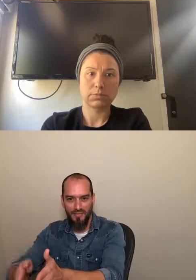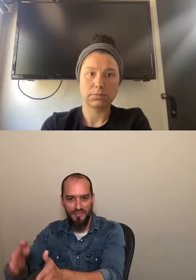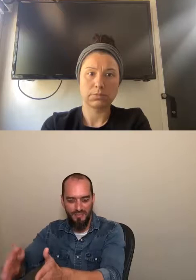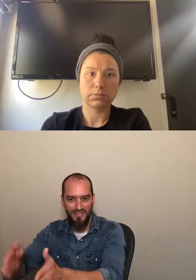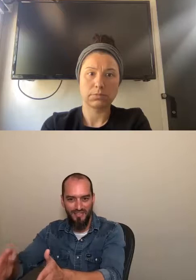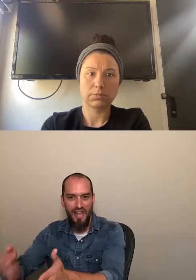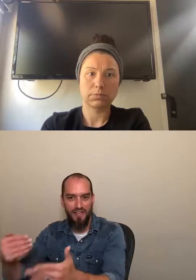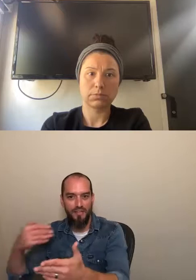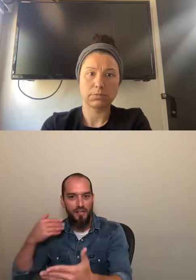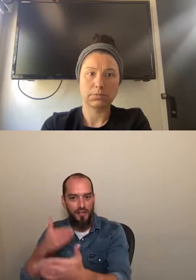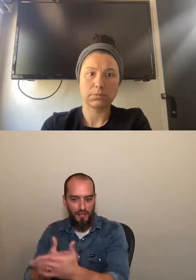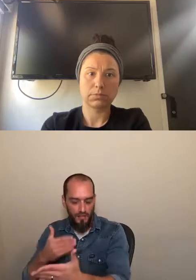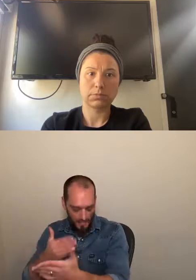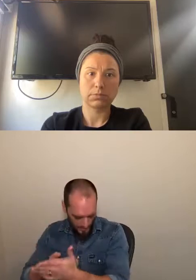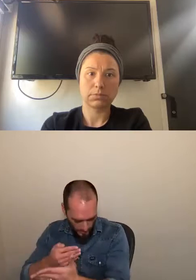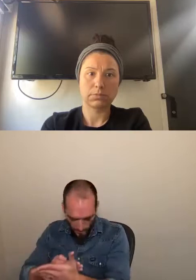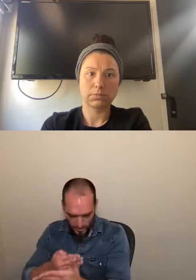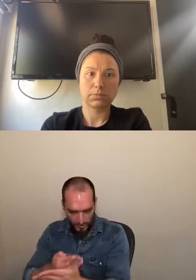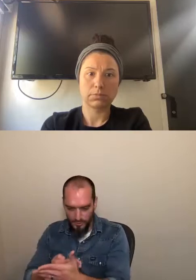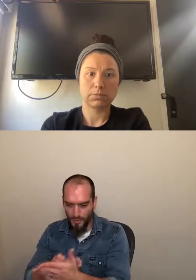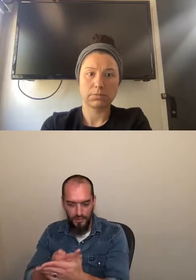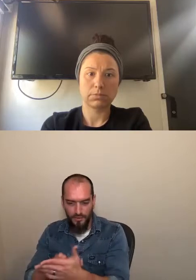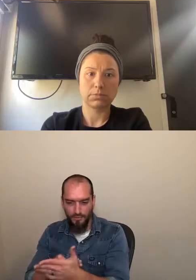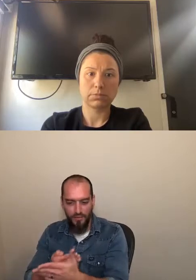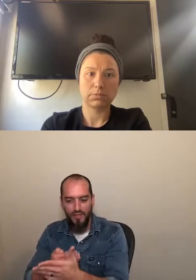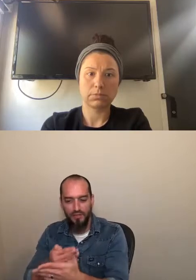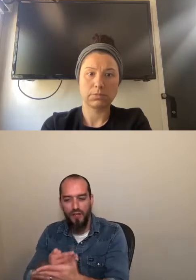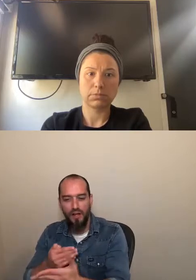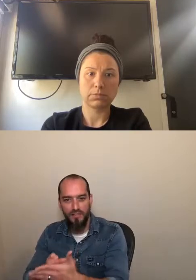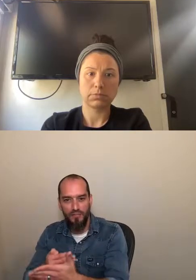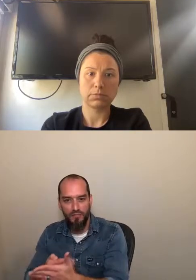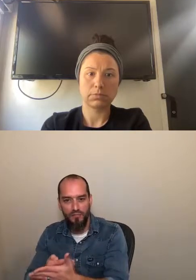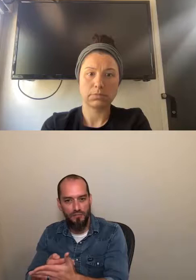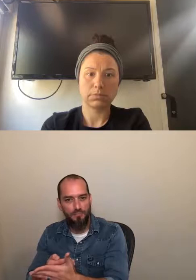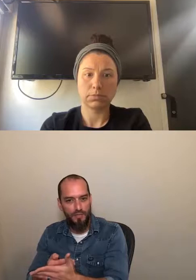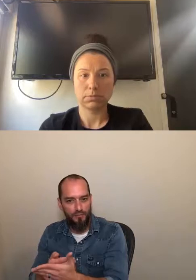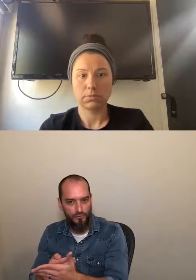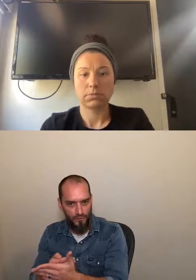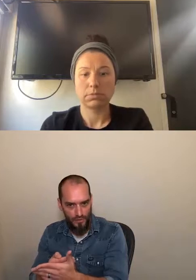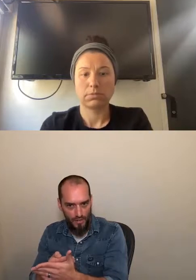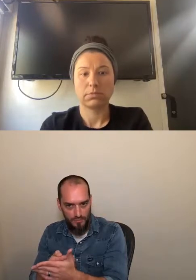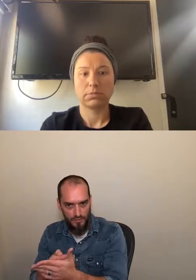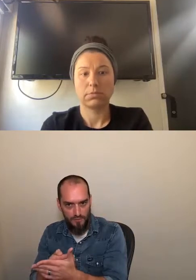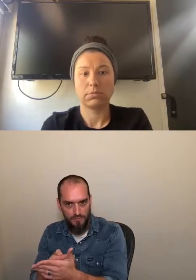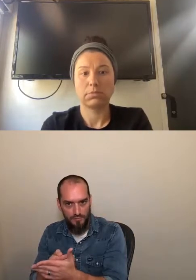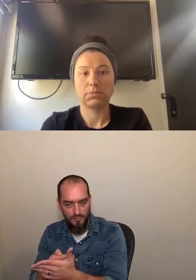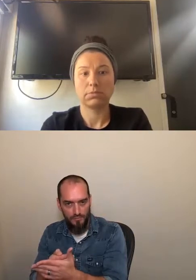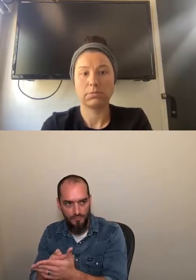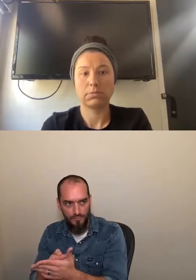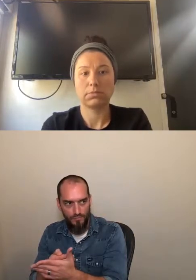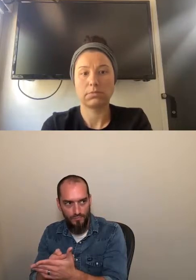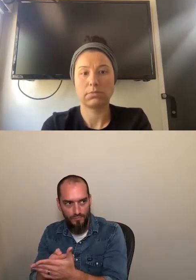be this and this and that, and that charges all this money, but yet they're not getting results. Be careful of those doctors.